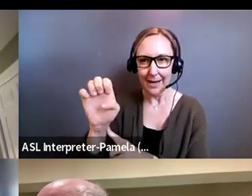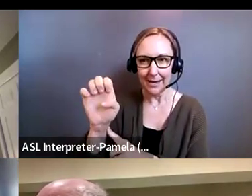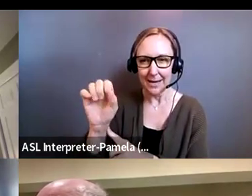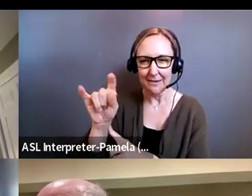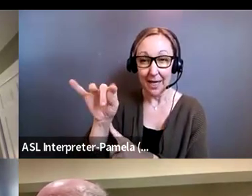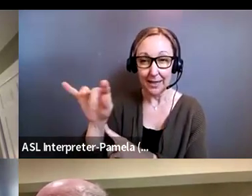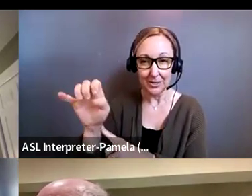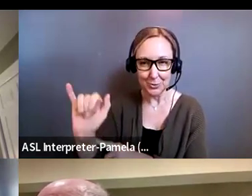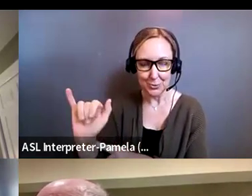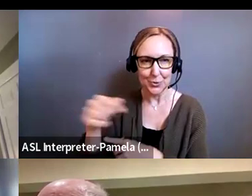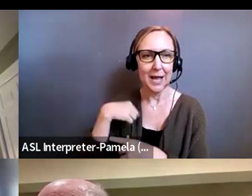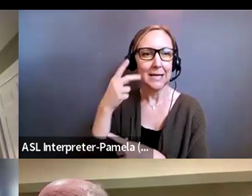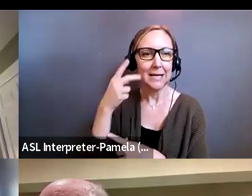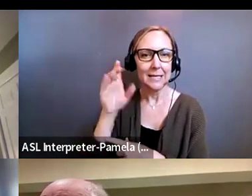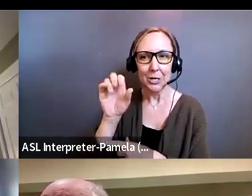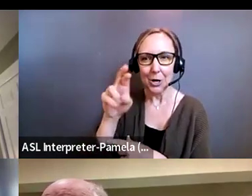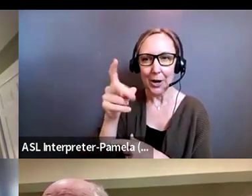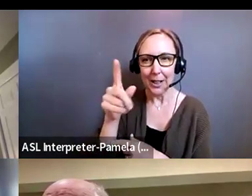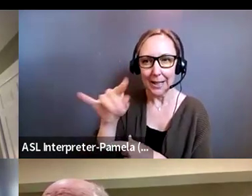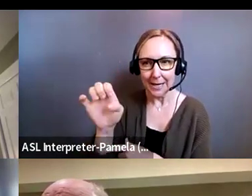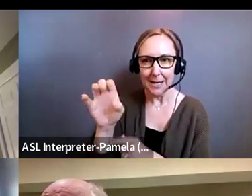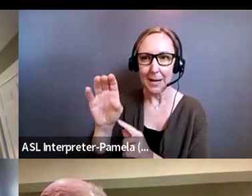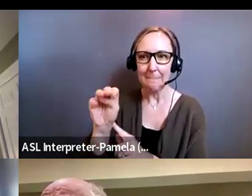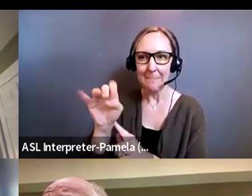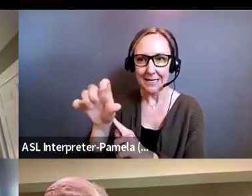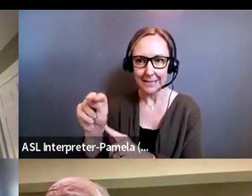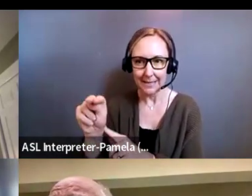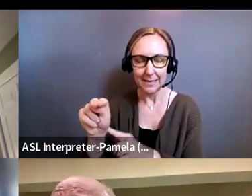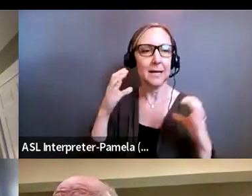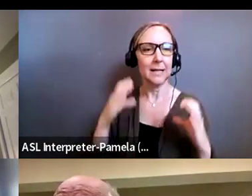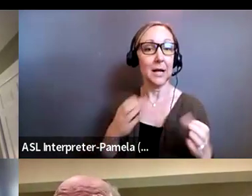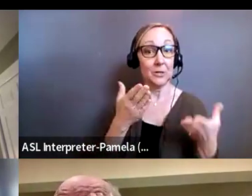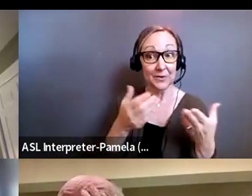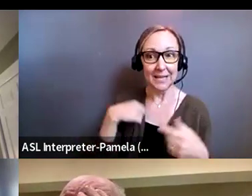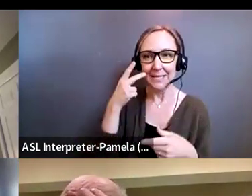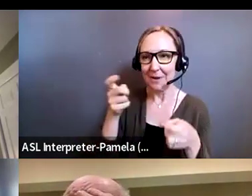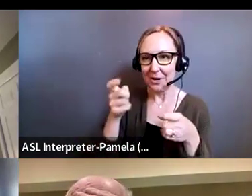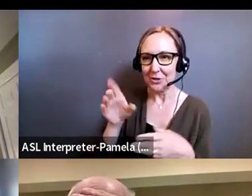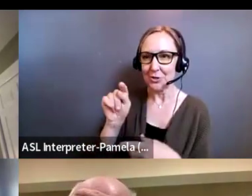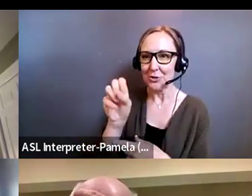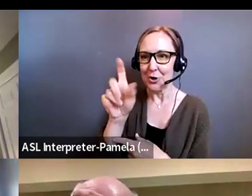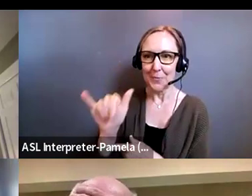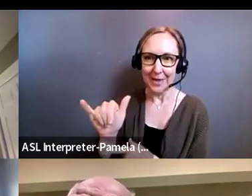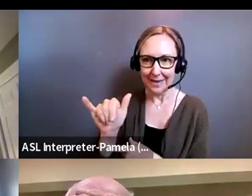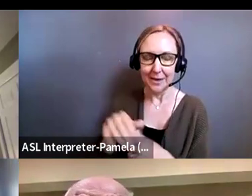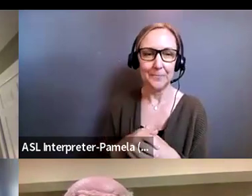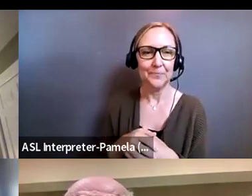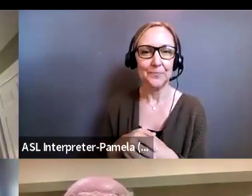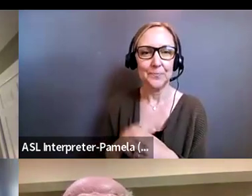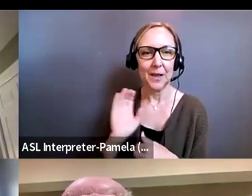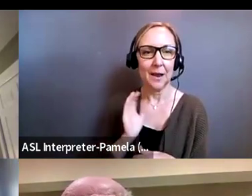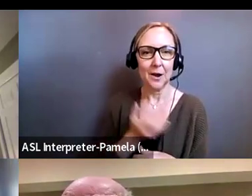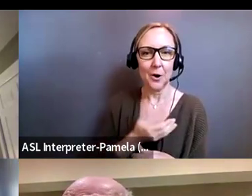well. I see Carly and Mason, and from Client Services, our manager Toby Golden is on, and